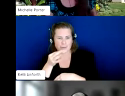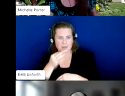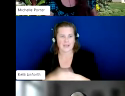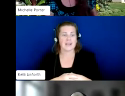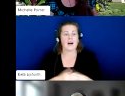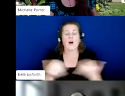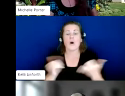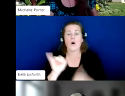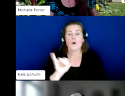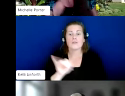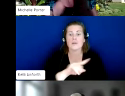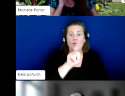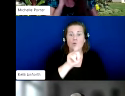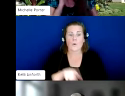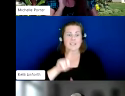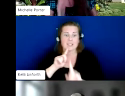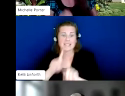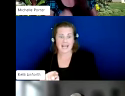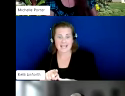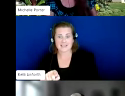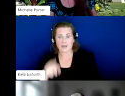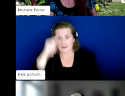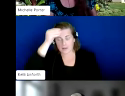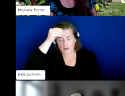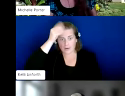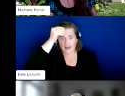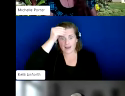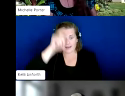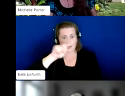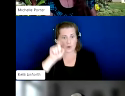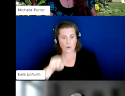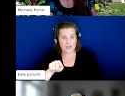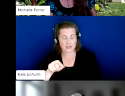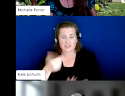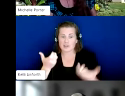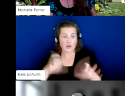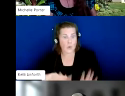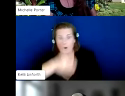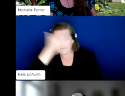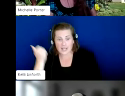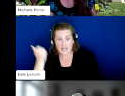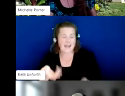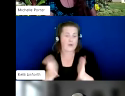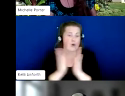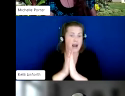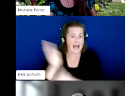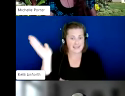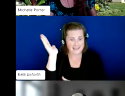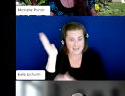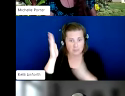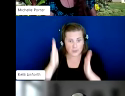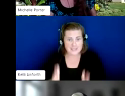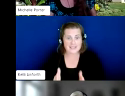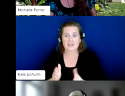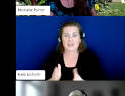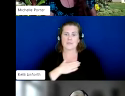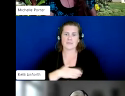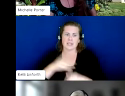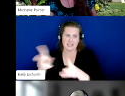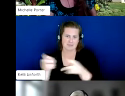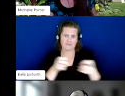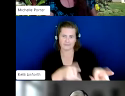answer, if you have any questions that you think of now that you might forget or you want to ask our speaker as she's doing the presentation, please put